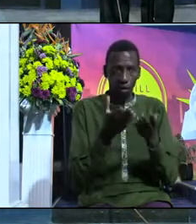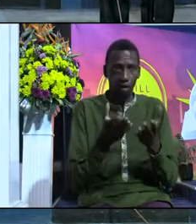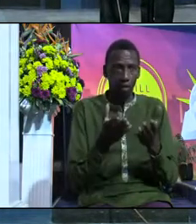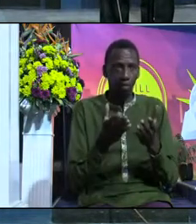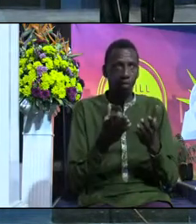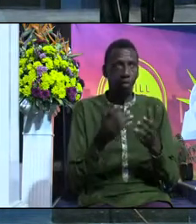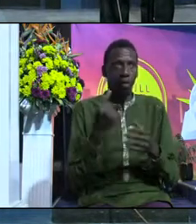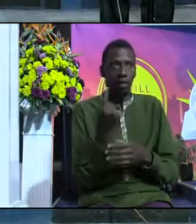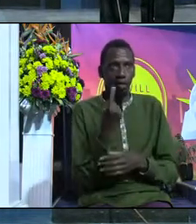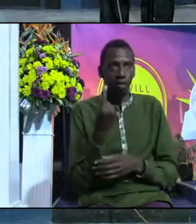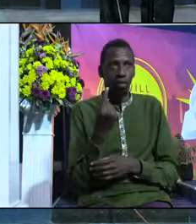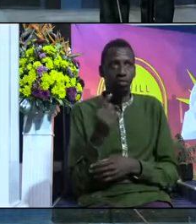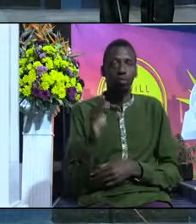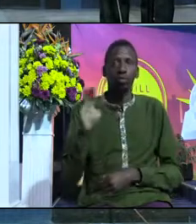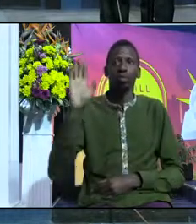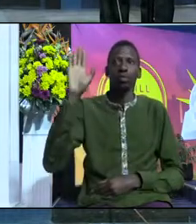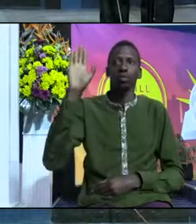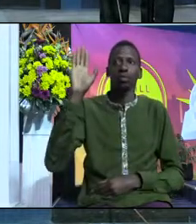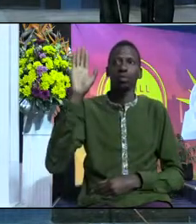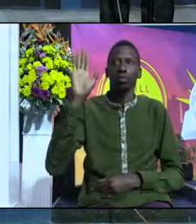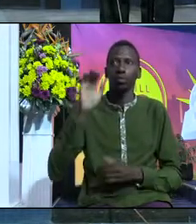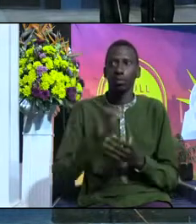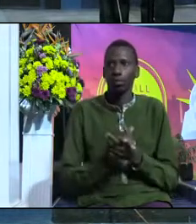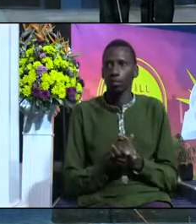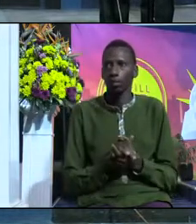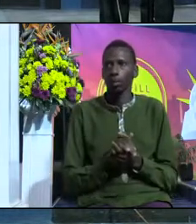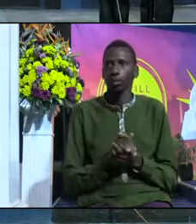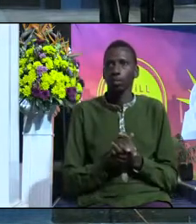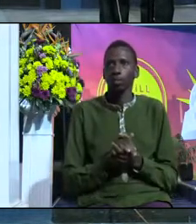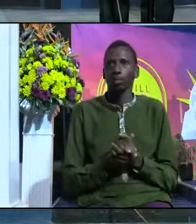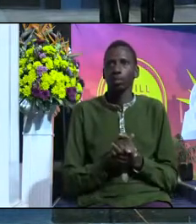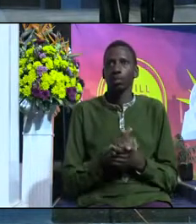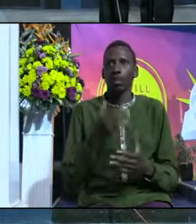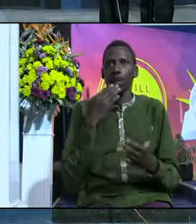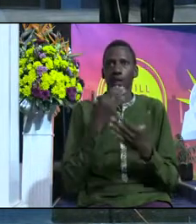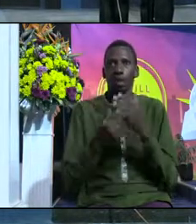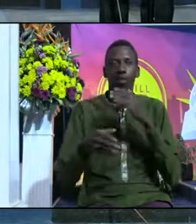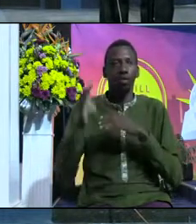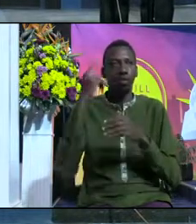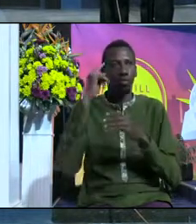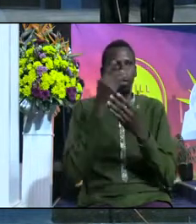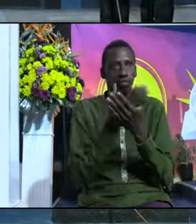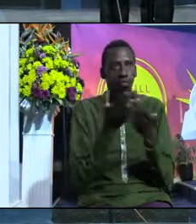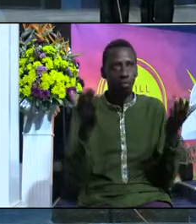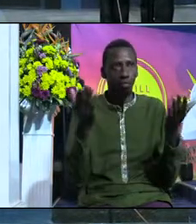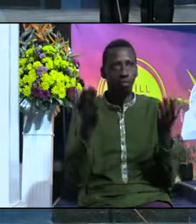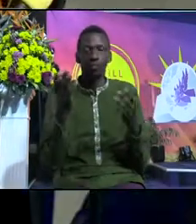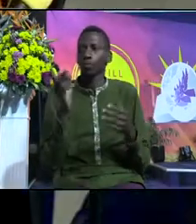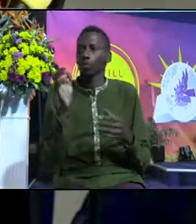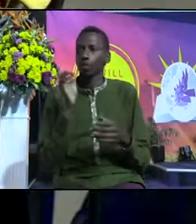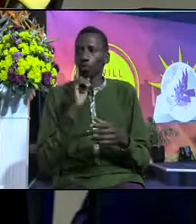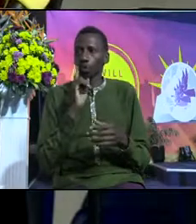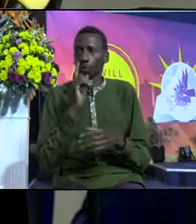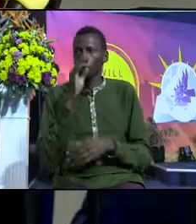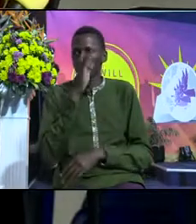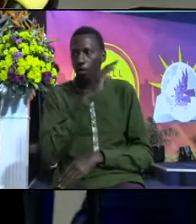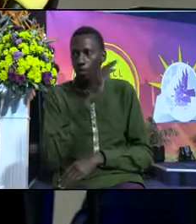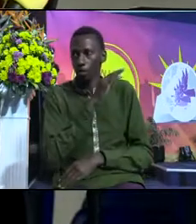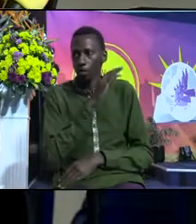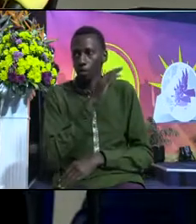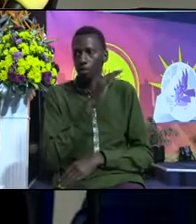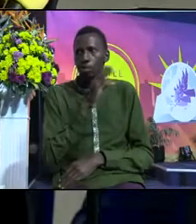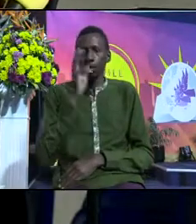The single folk. Hands have been raised all over this place. Thank God for you. And tomorrow evening, I'm going